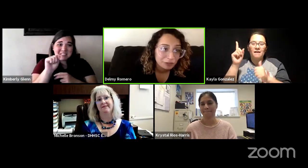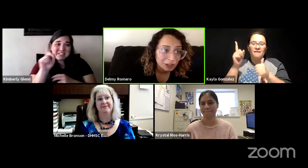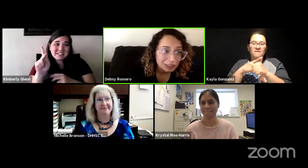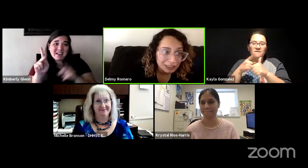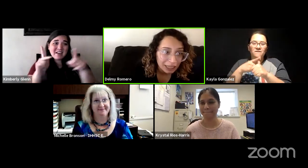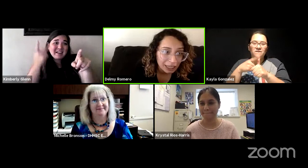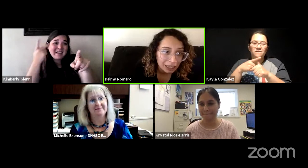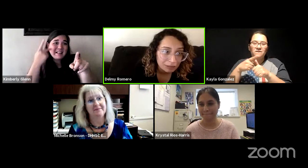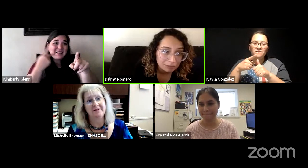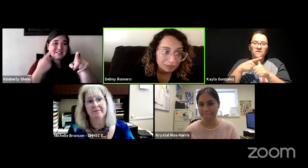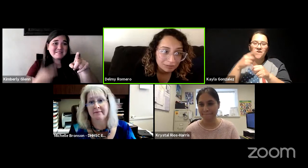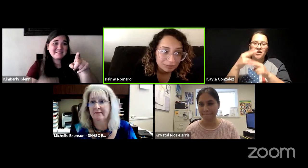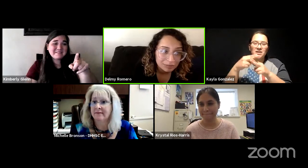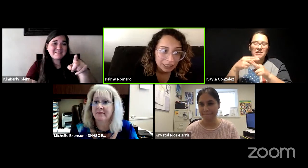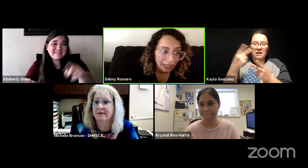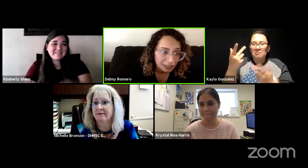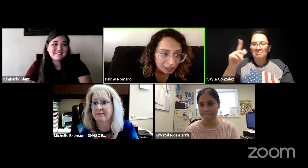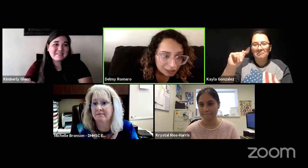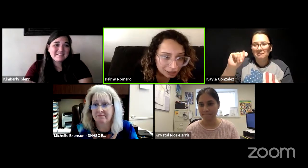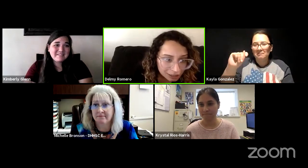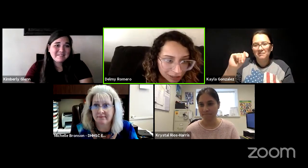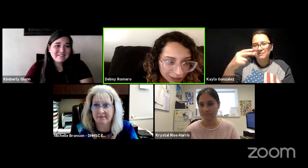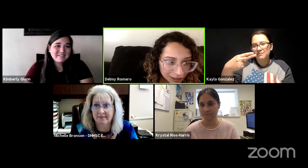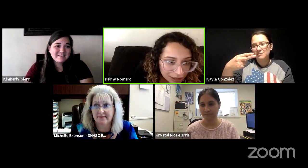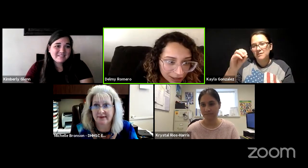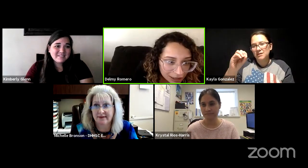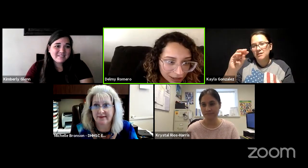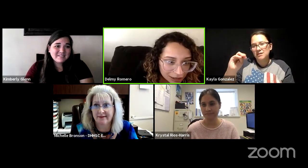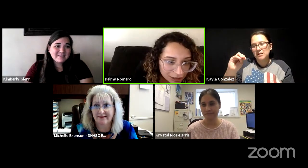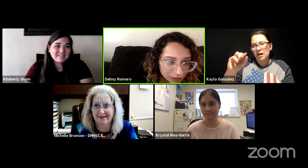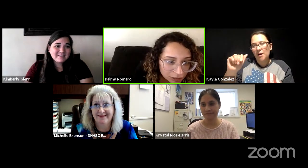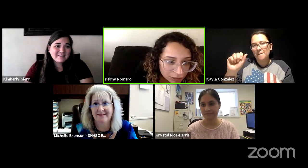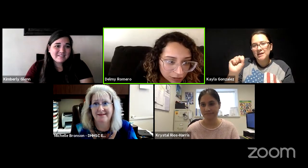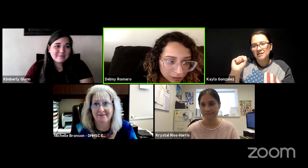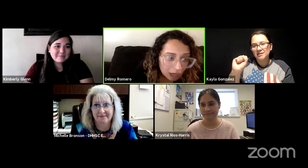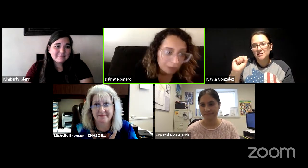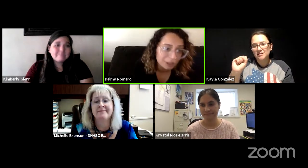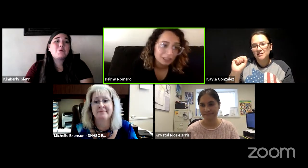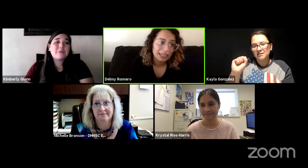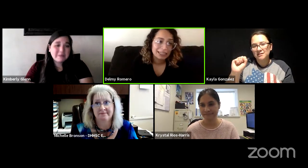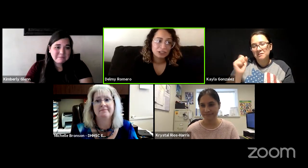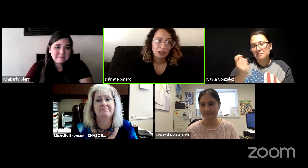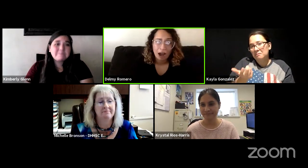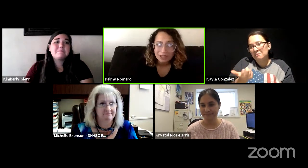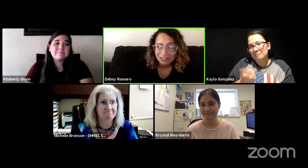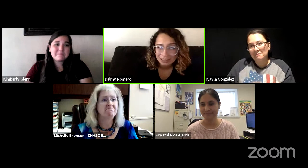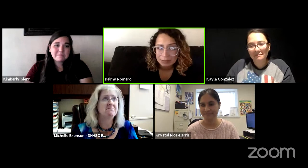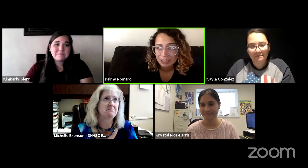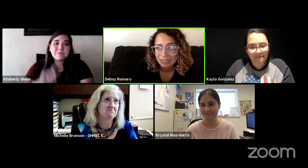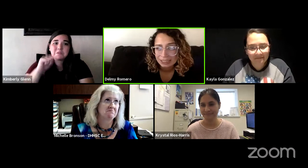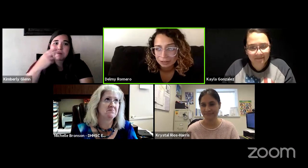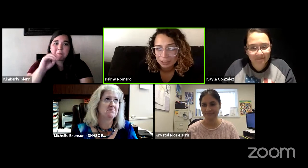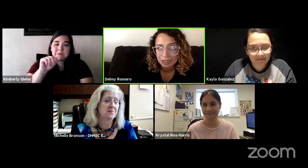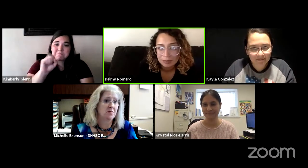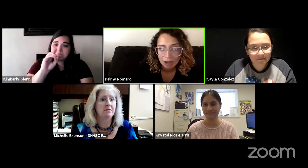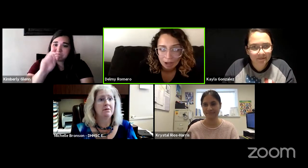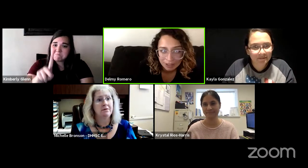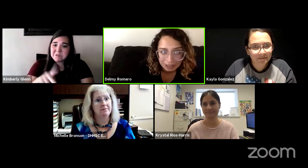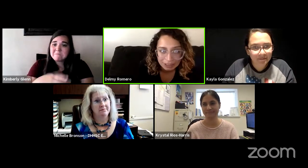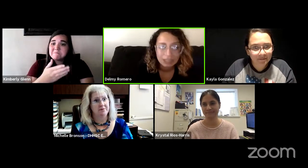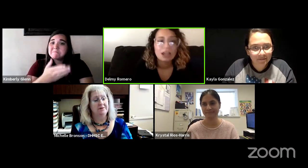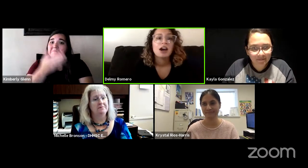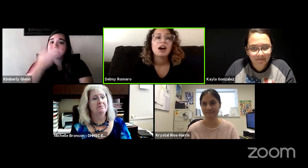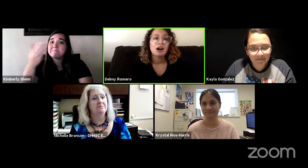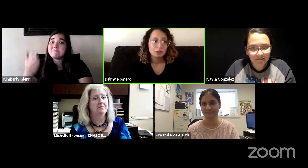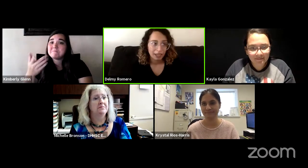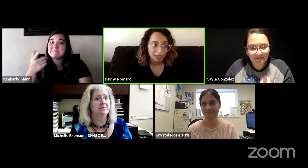guess the first name? Kayla? I'm going to guess Thomas. I'm going to guess the first name